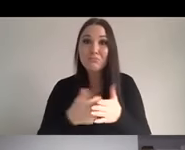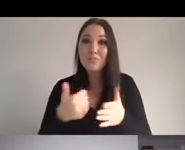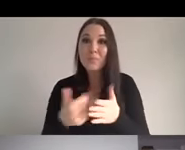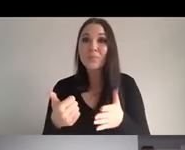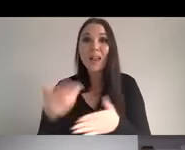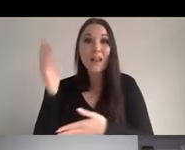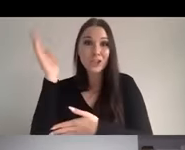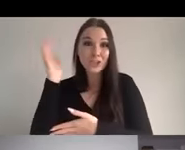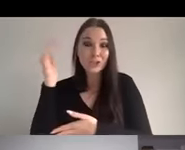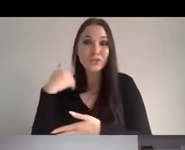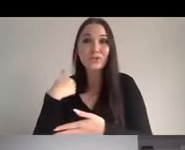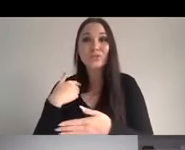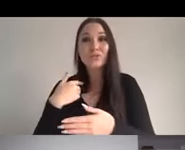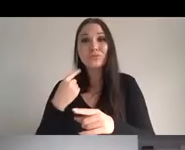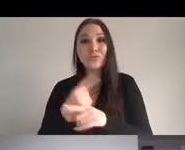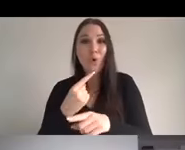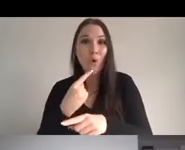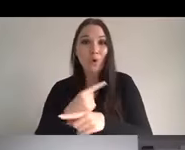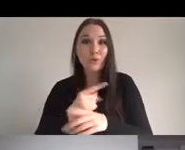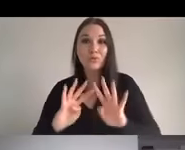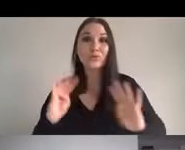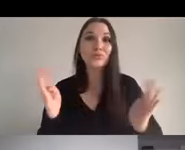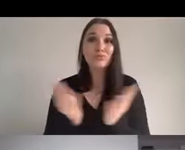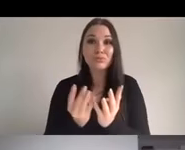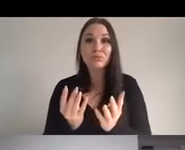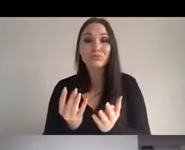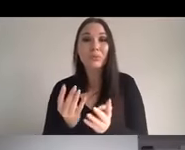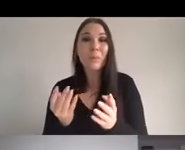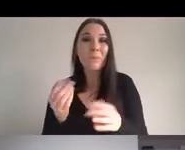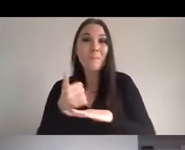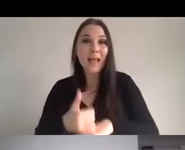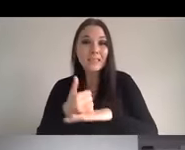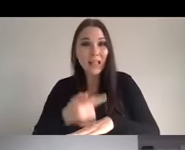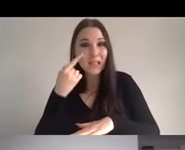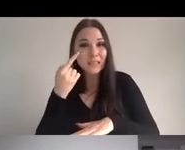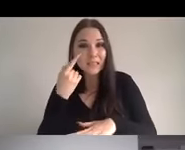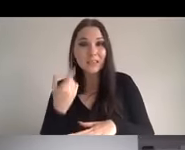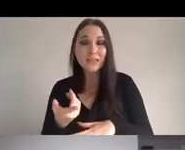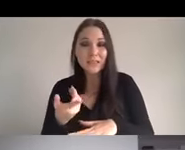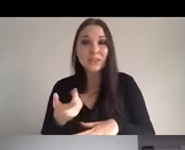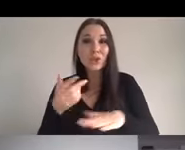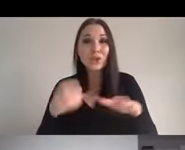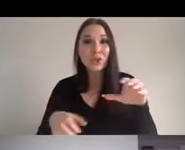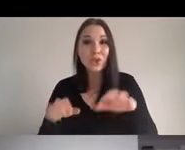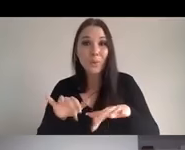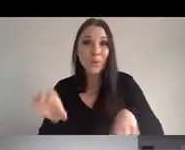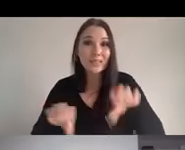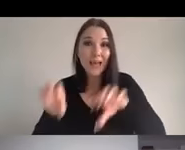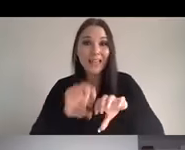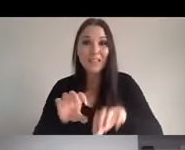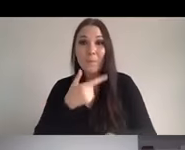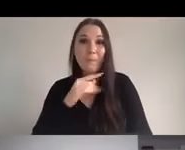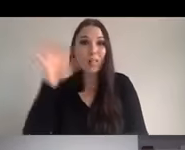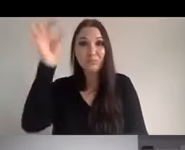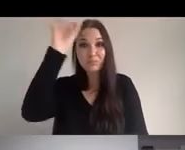lectures and talks about basics in computer science, especially for non-computer science people. And I